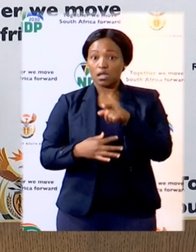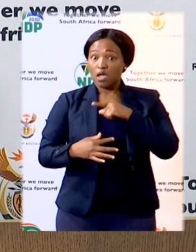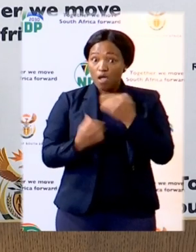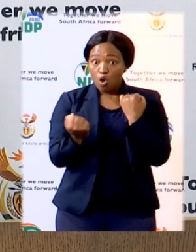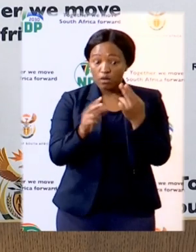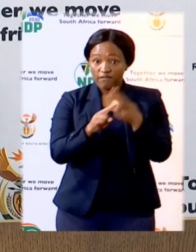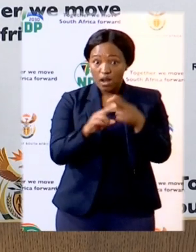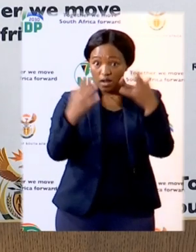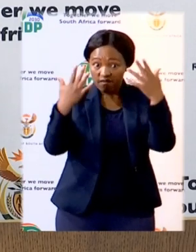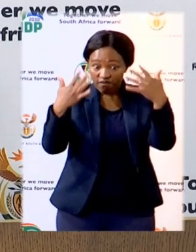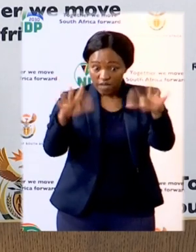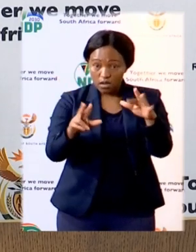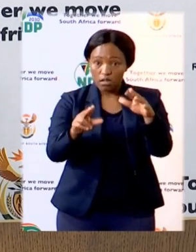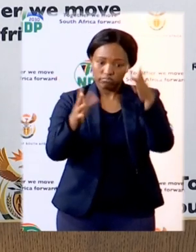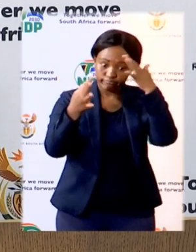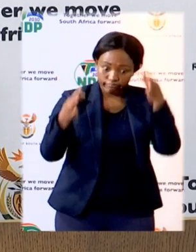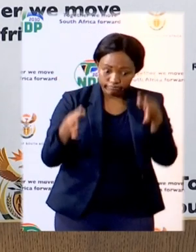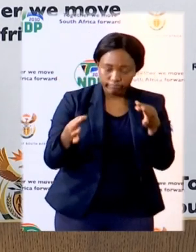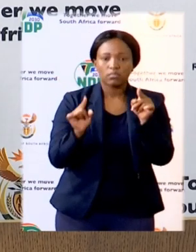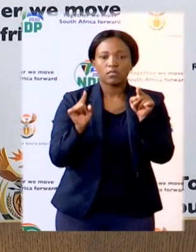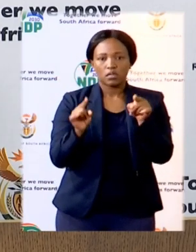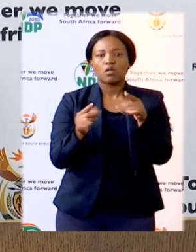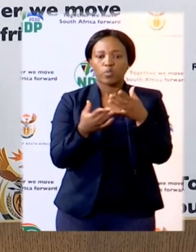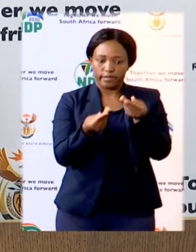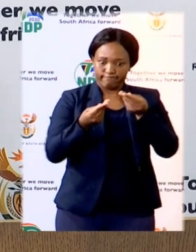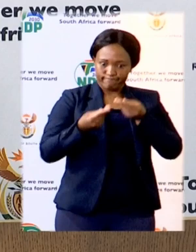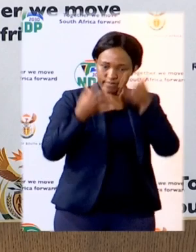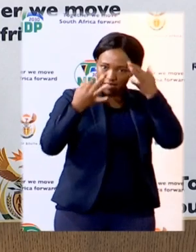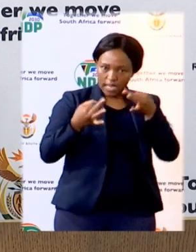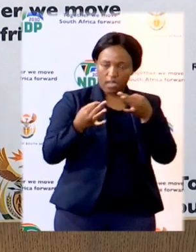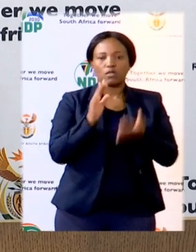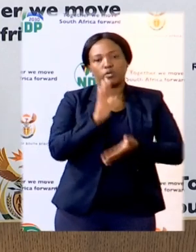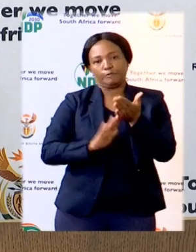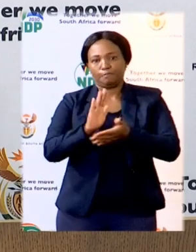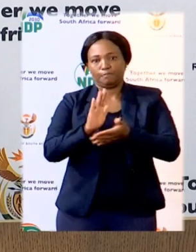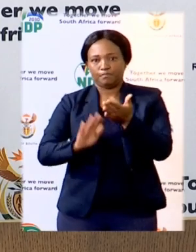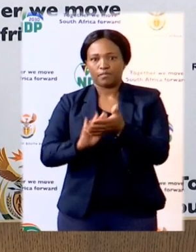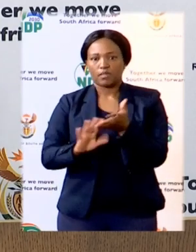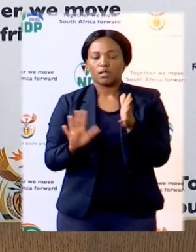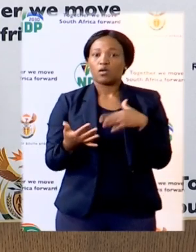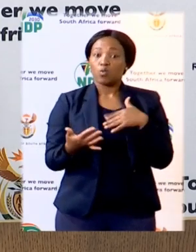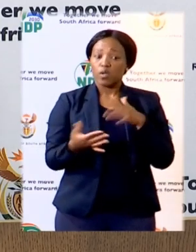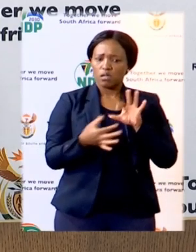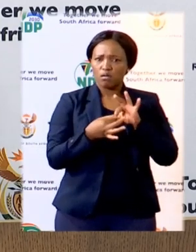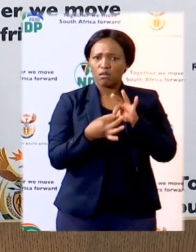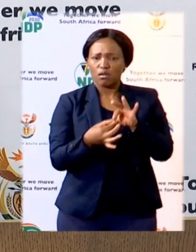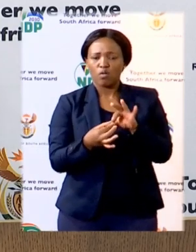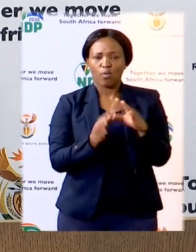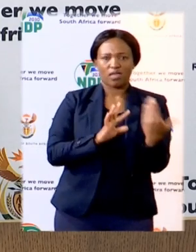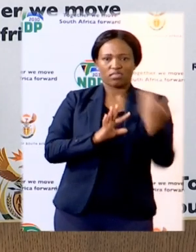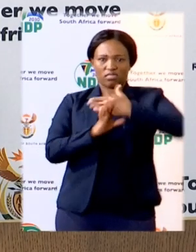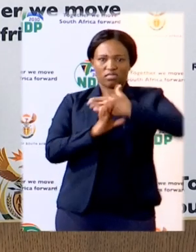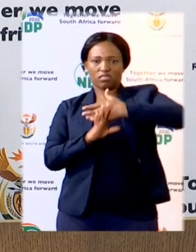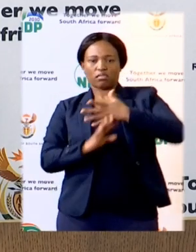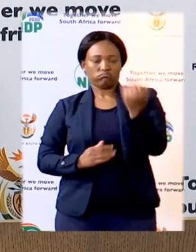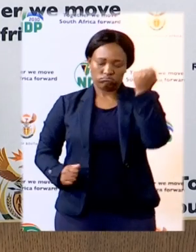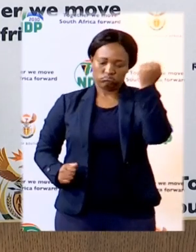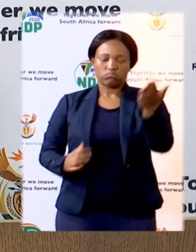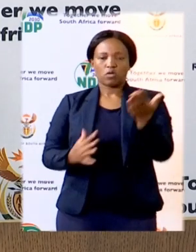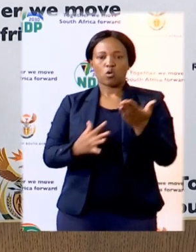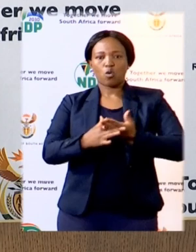start, based on that outcome, then work on that. So we committed that the minute we were interdicted, we were served